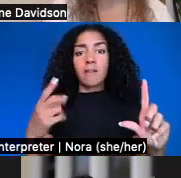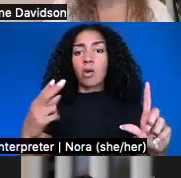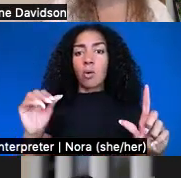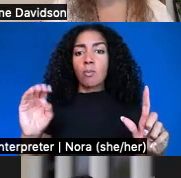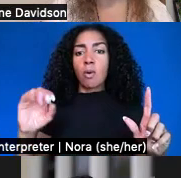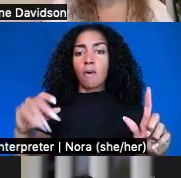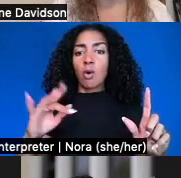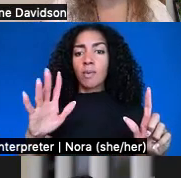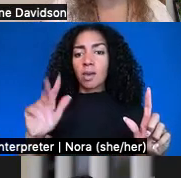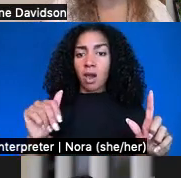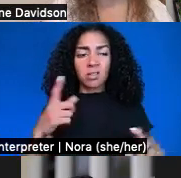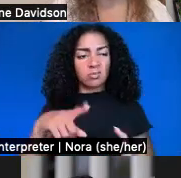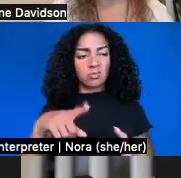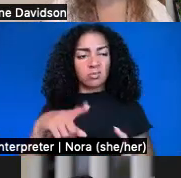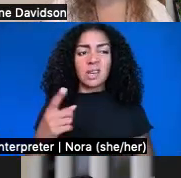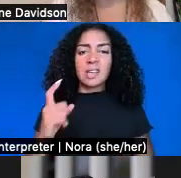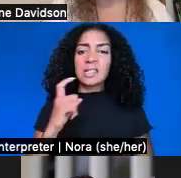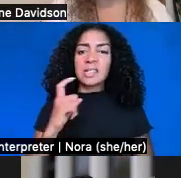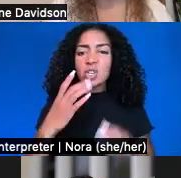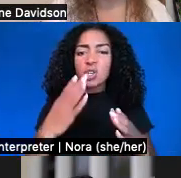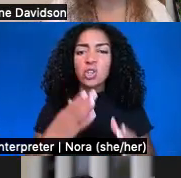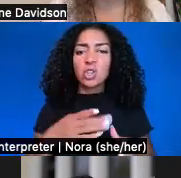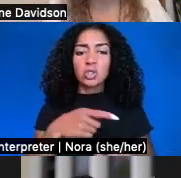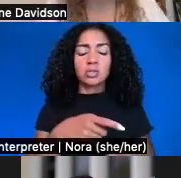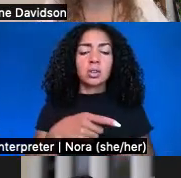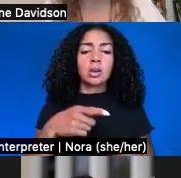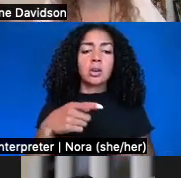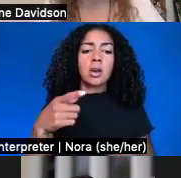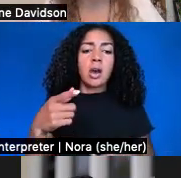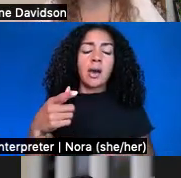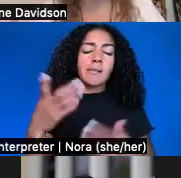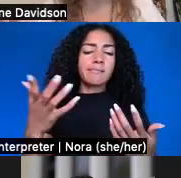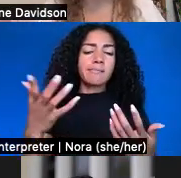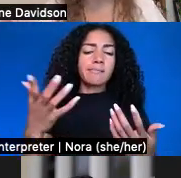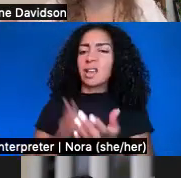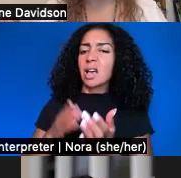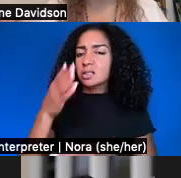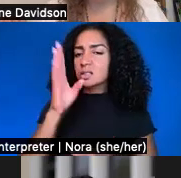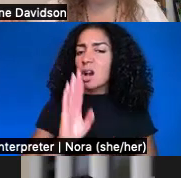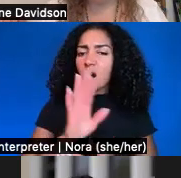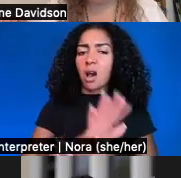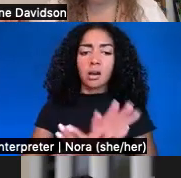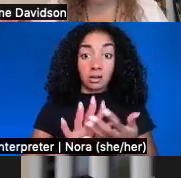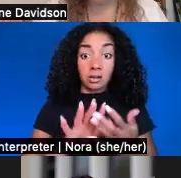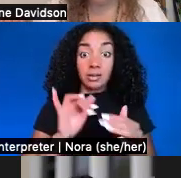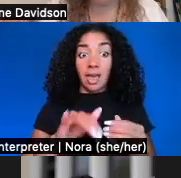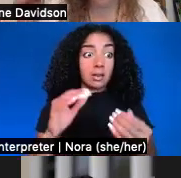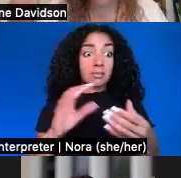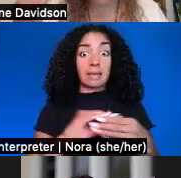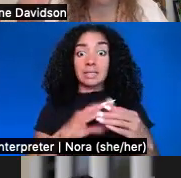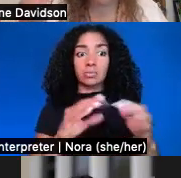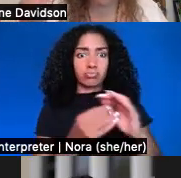God, all those kinds of messages that also get written into law, right? So not only are